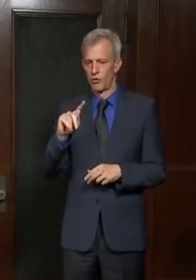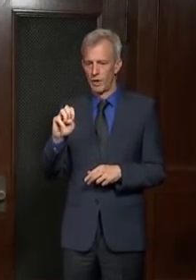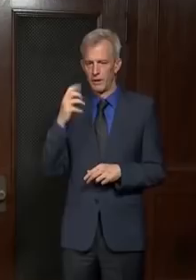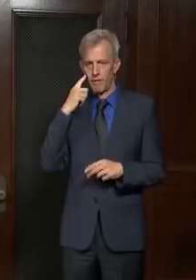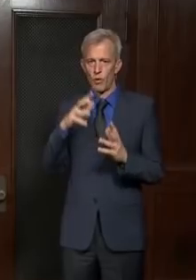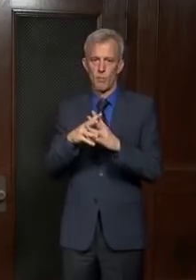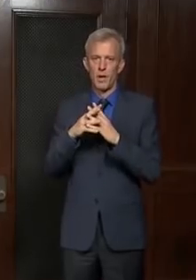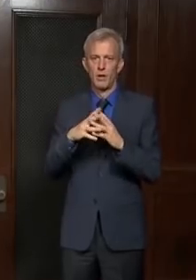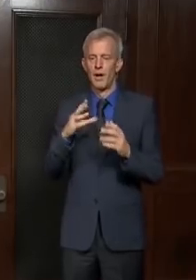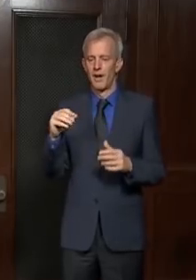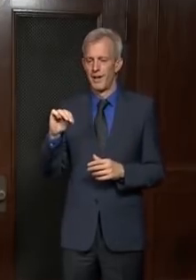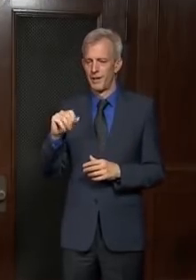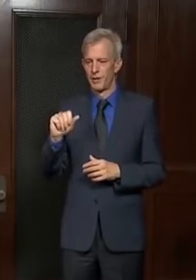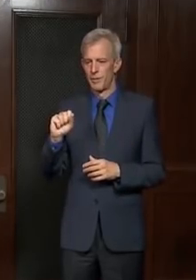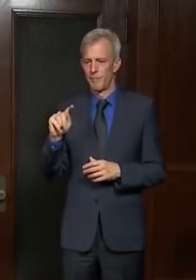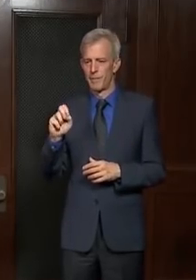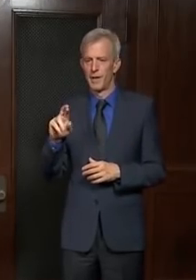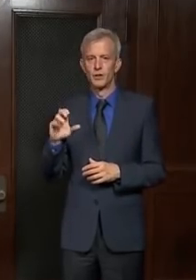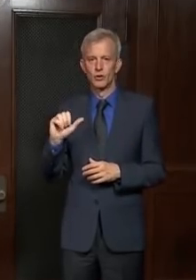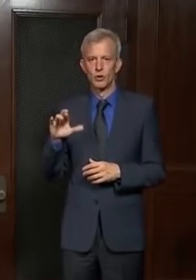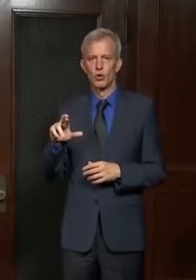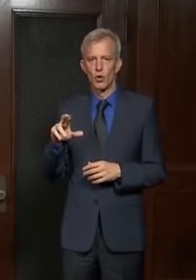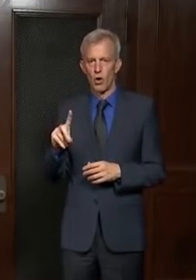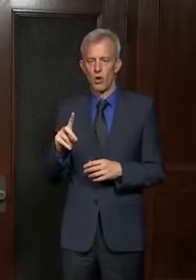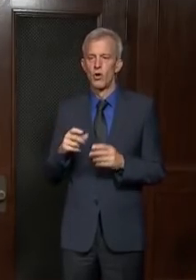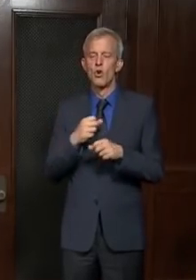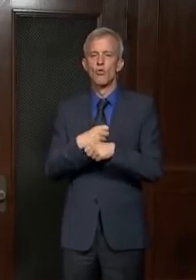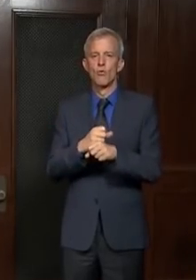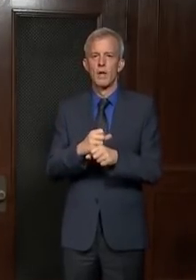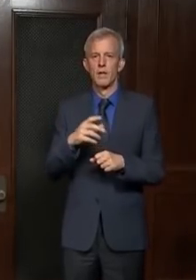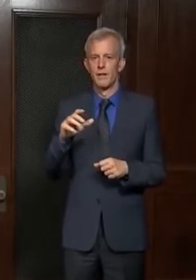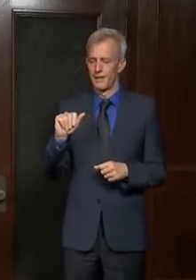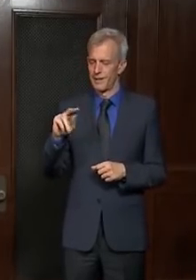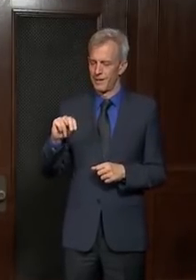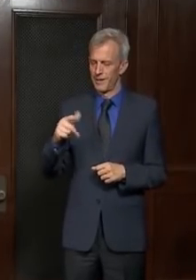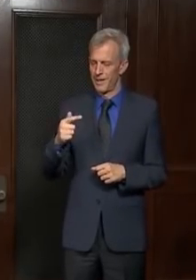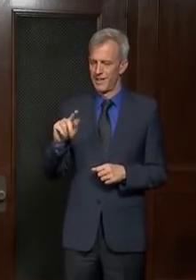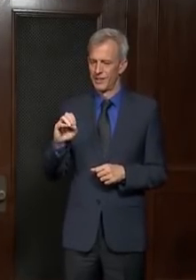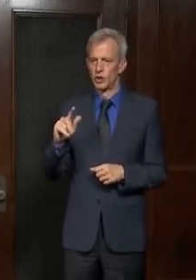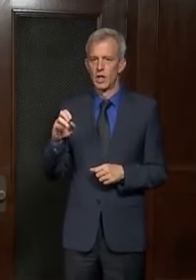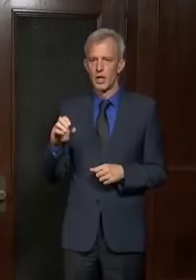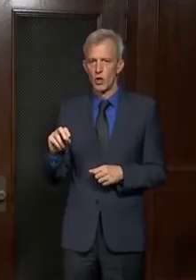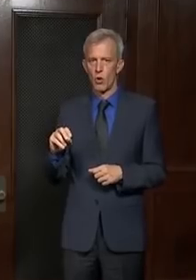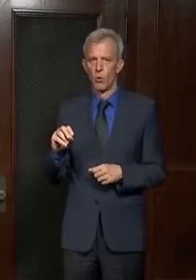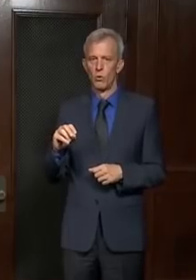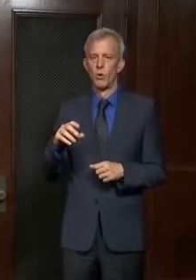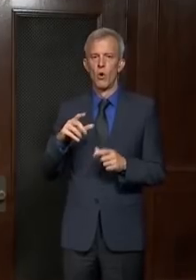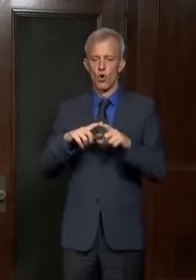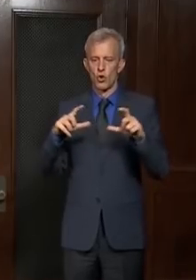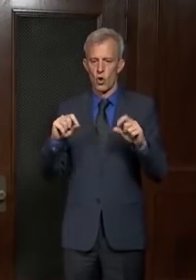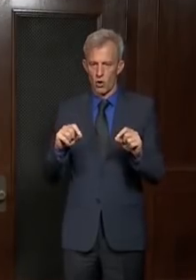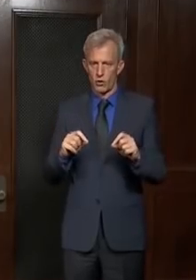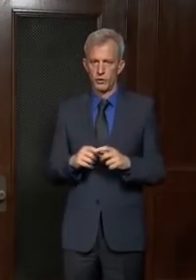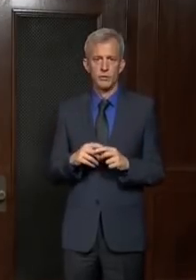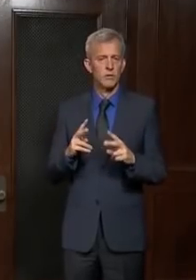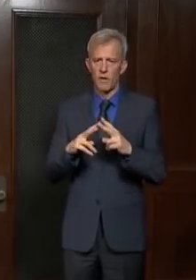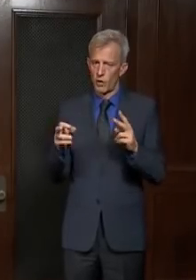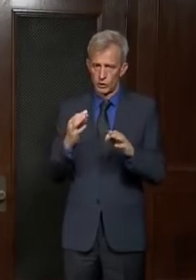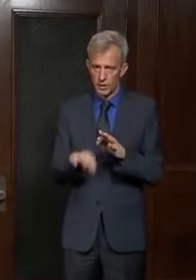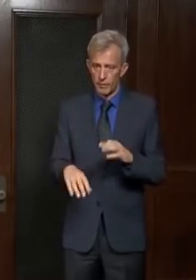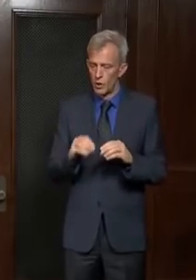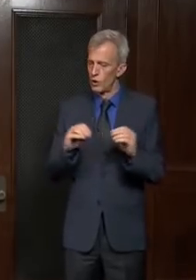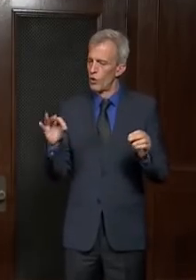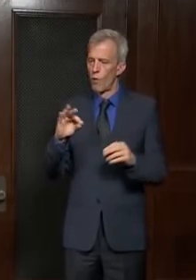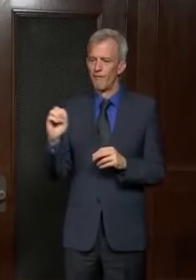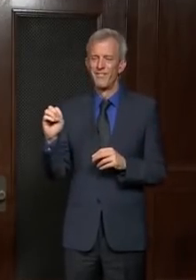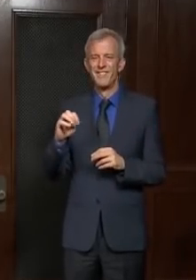Possible Network to create the Angelino Card initiative. Angelino Cards are very simple. No-fee